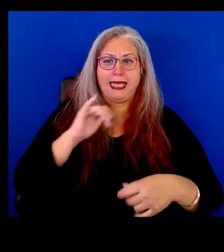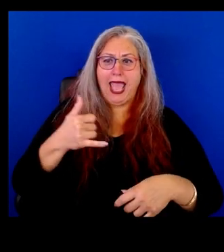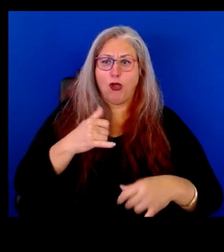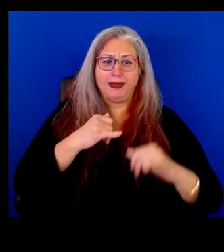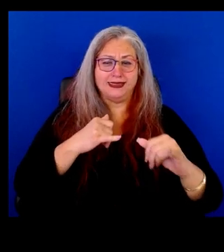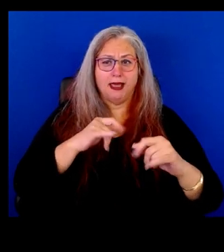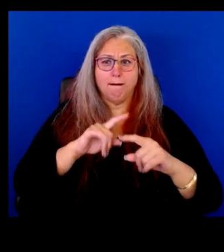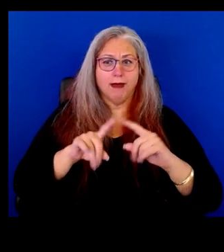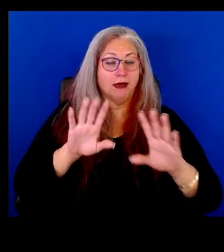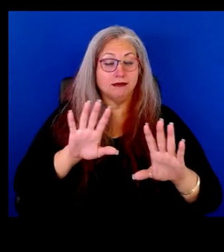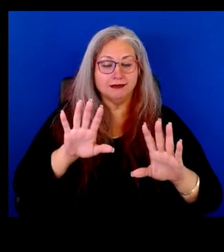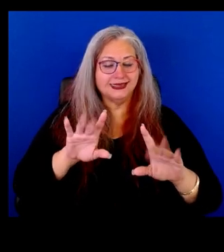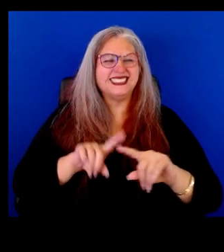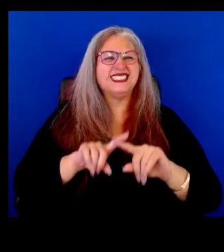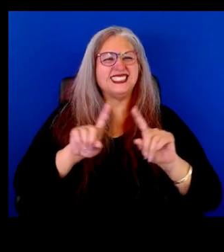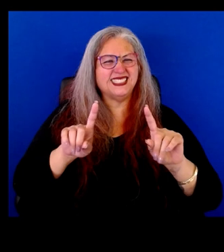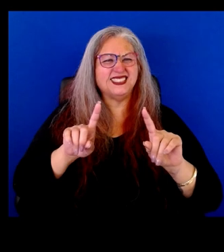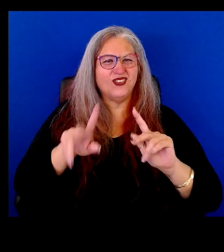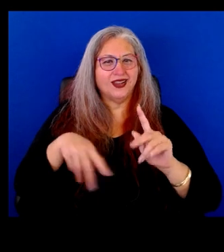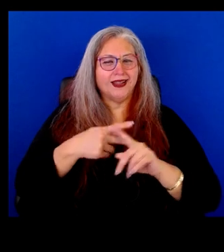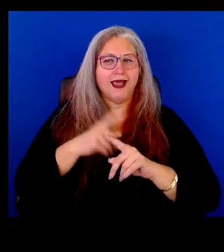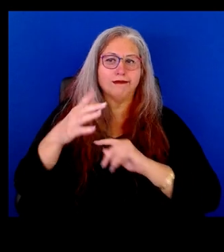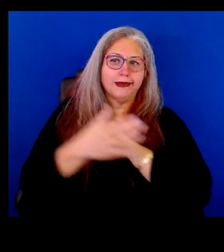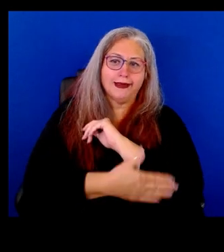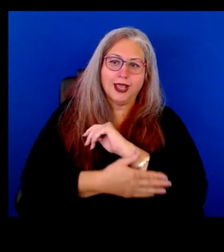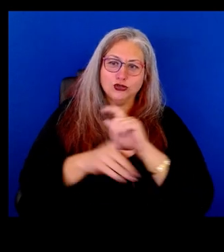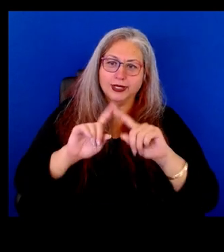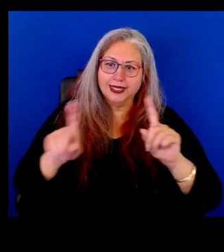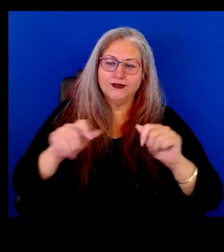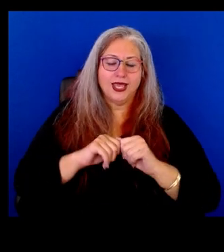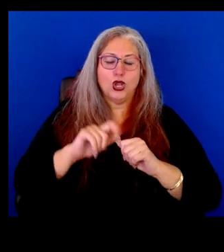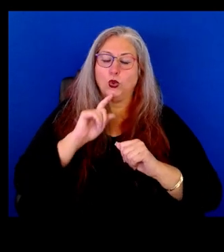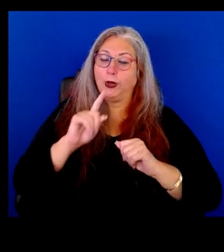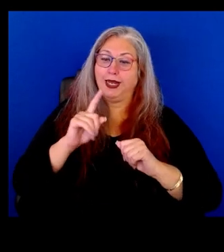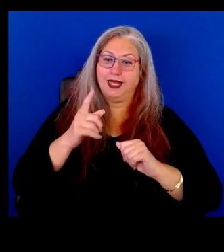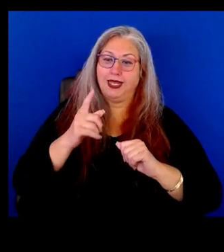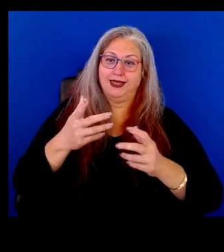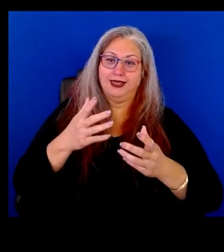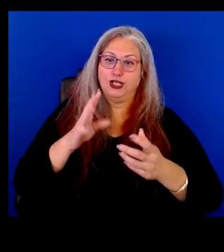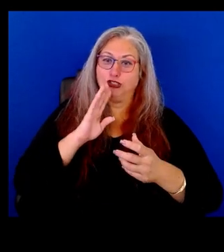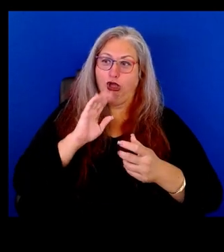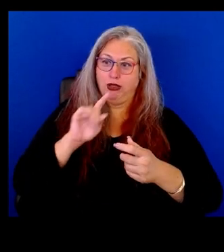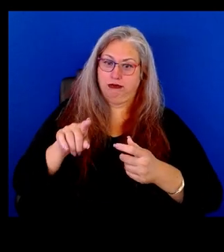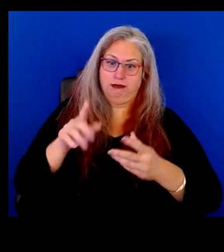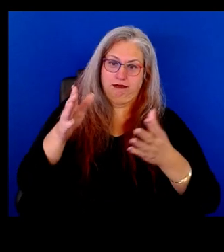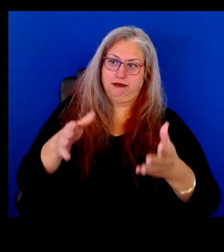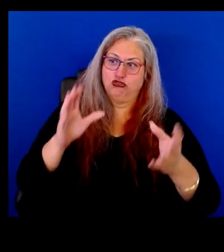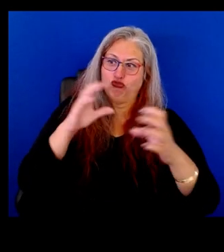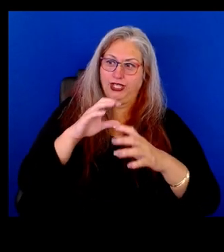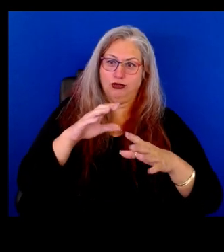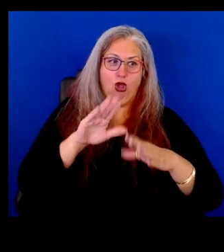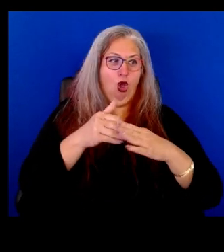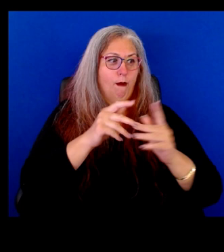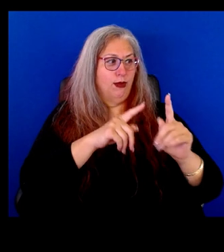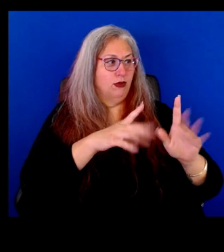Arabic like us, but it's different. It's a different country. It's a different altogether. We're talking to strangers now, leaving